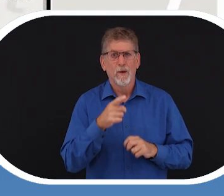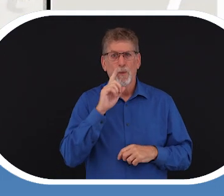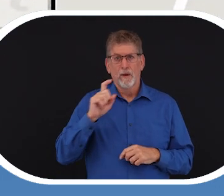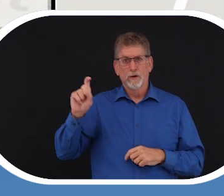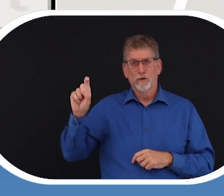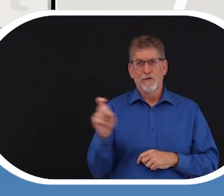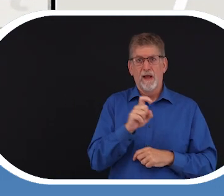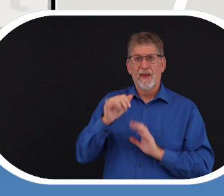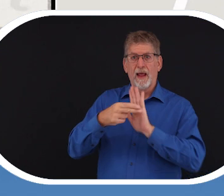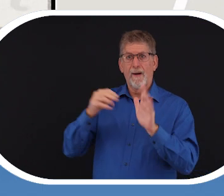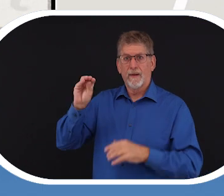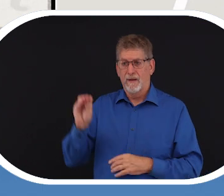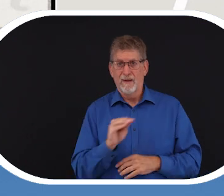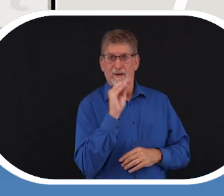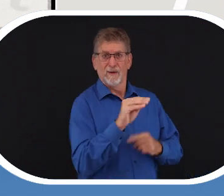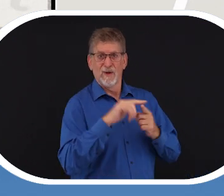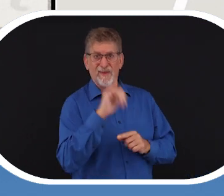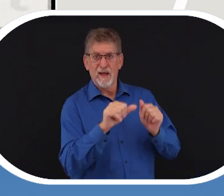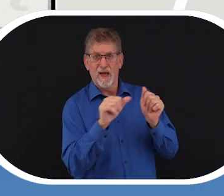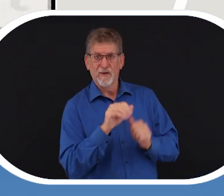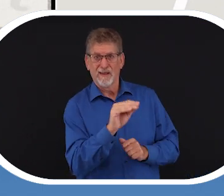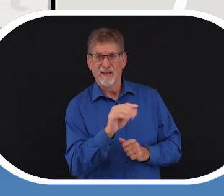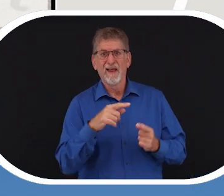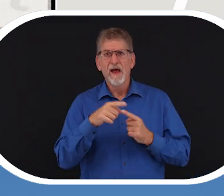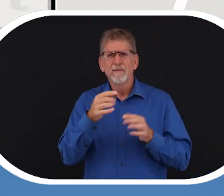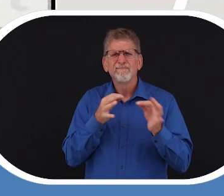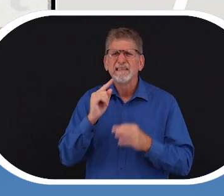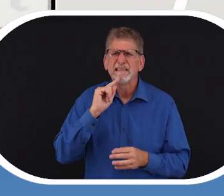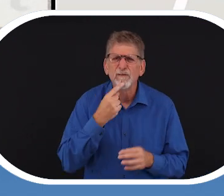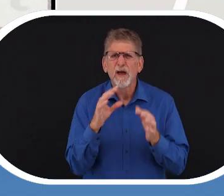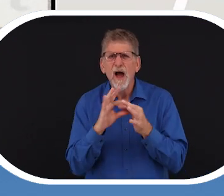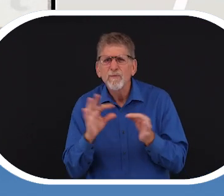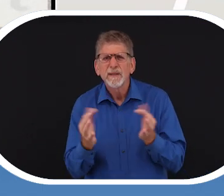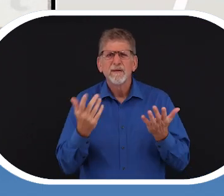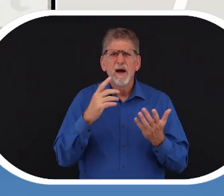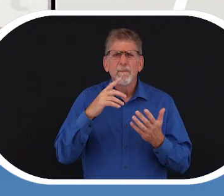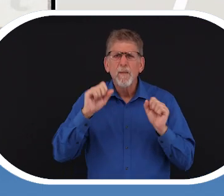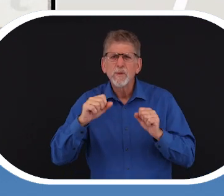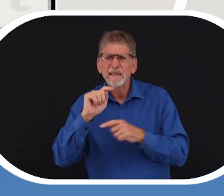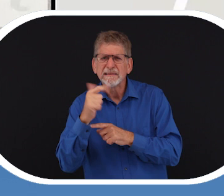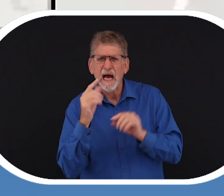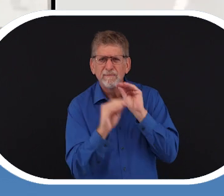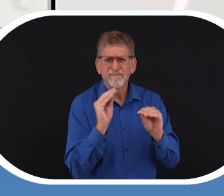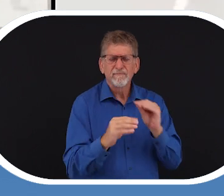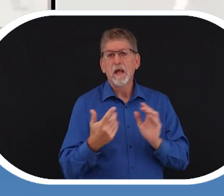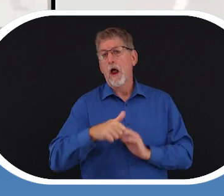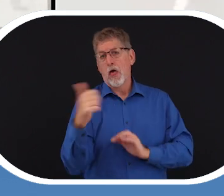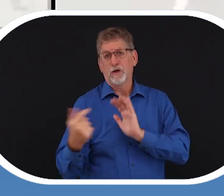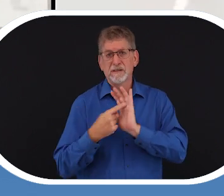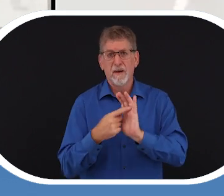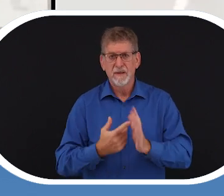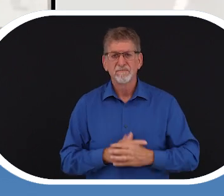problem, you would drag that label over to the identified area, and then you would add severity, comments, and